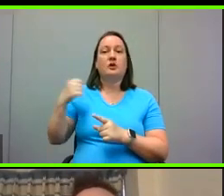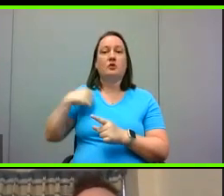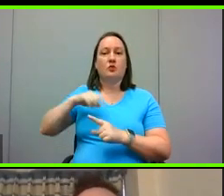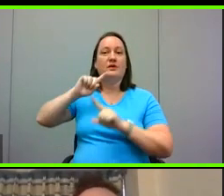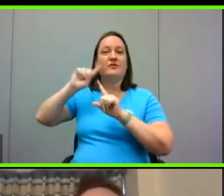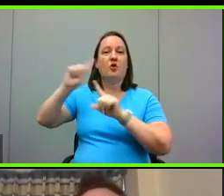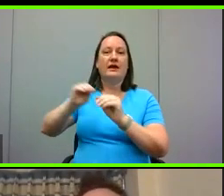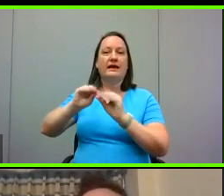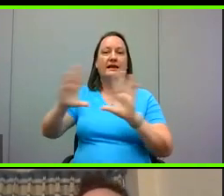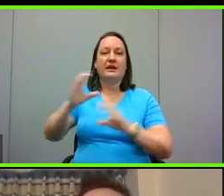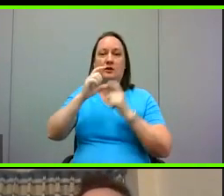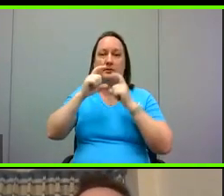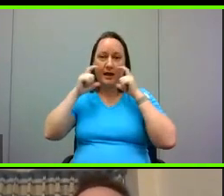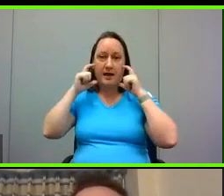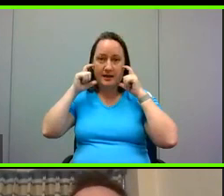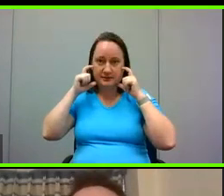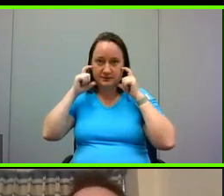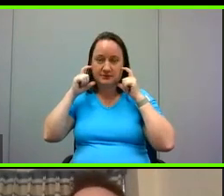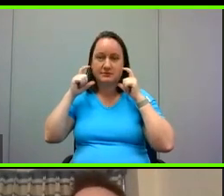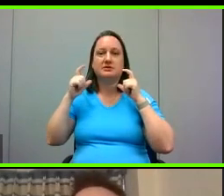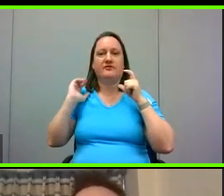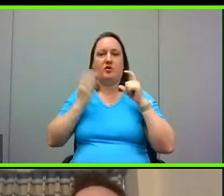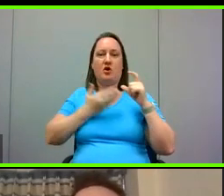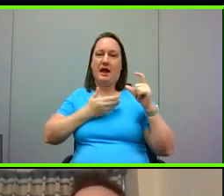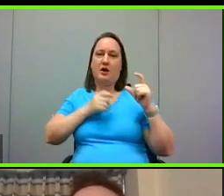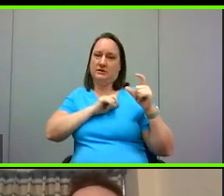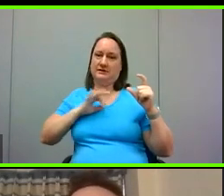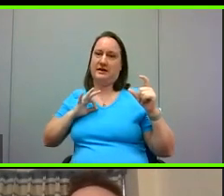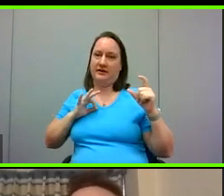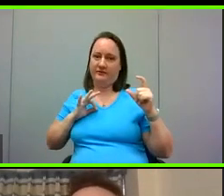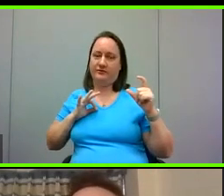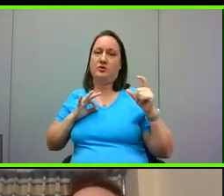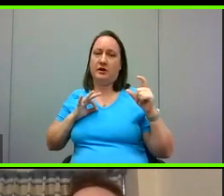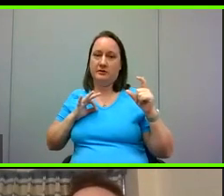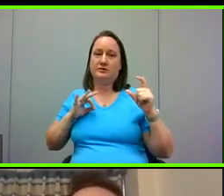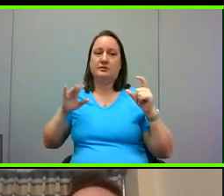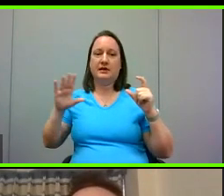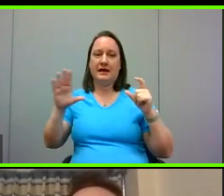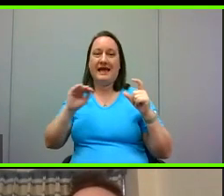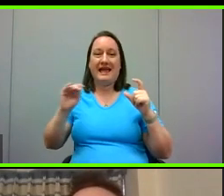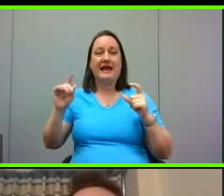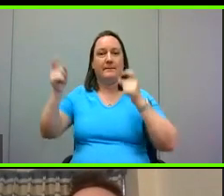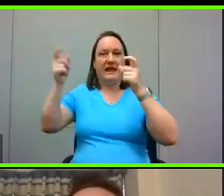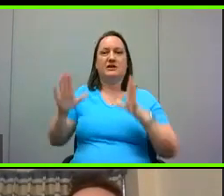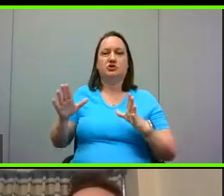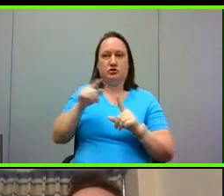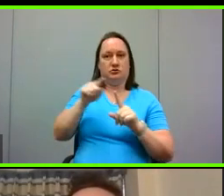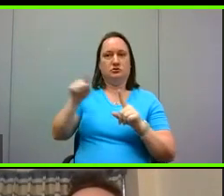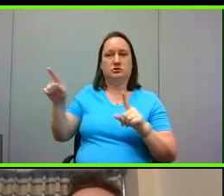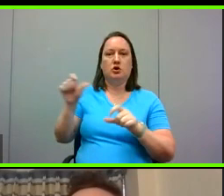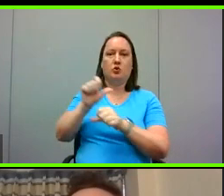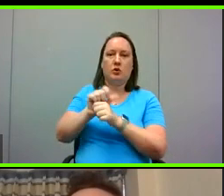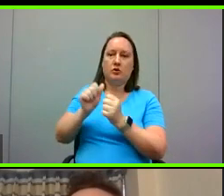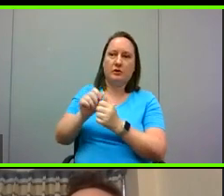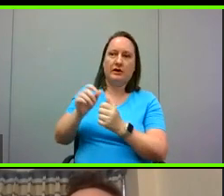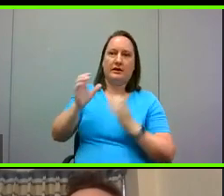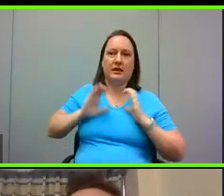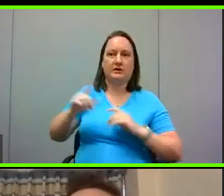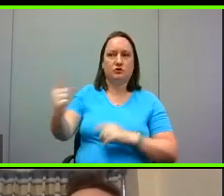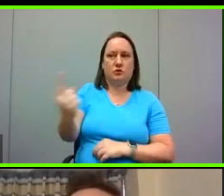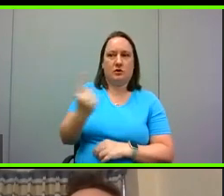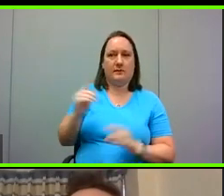clear masks for our staff, as well as for our managers that will be working with clients that come to the